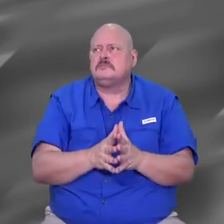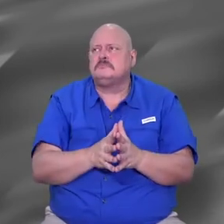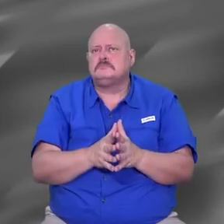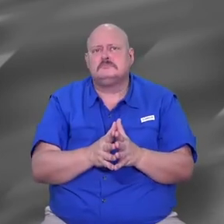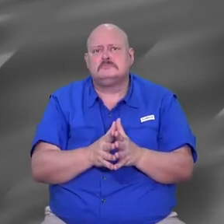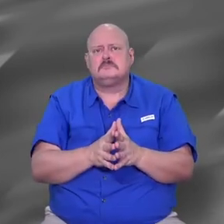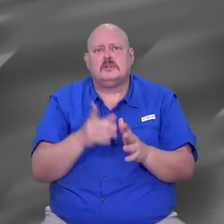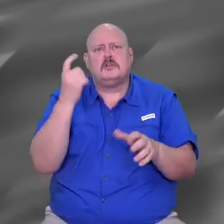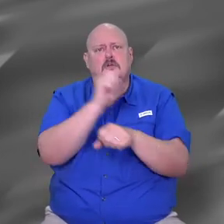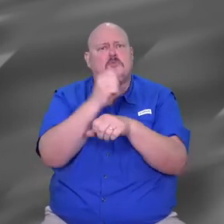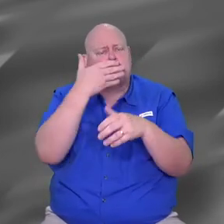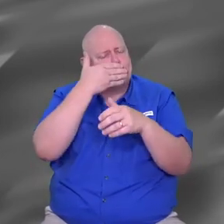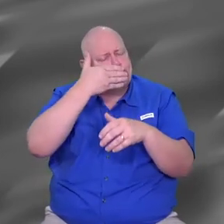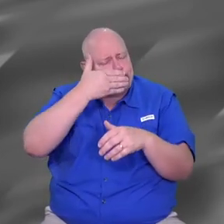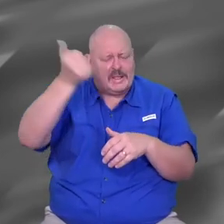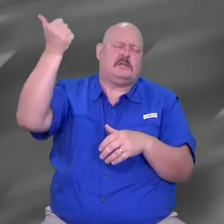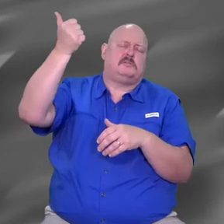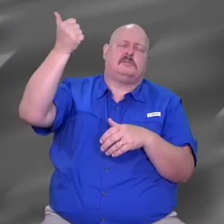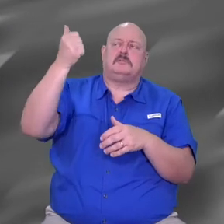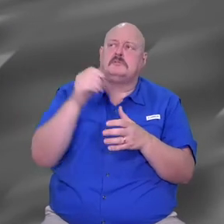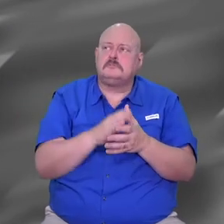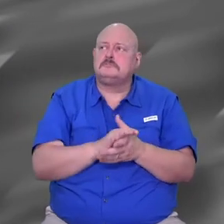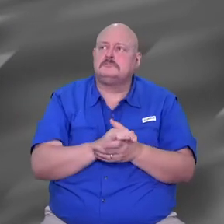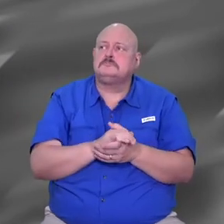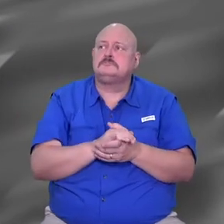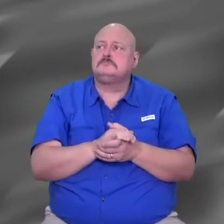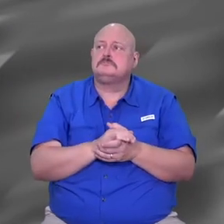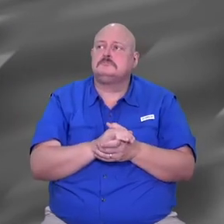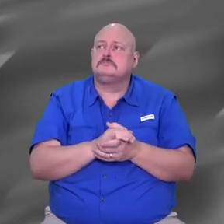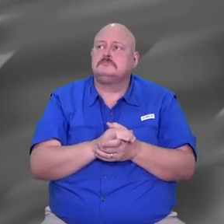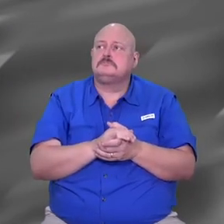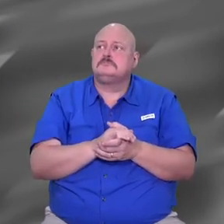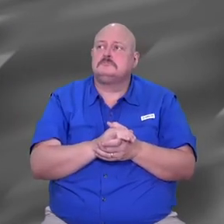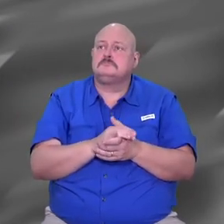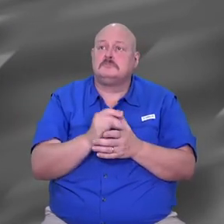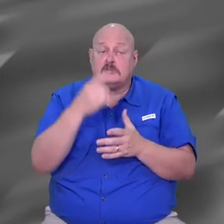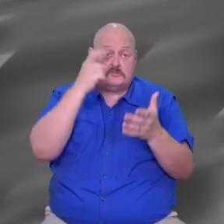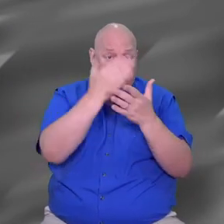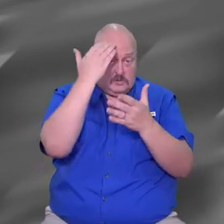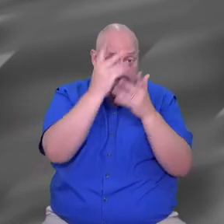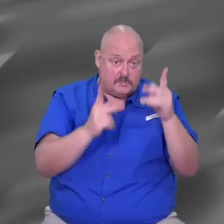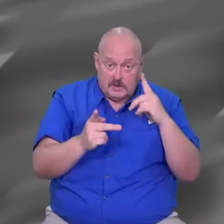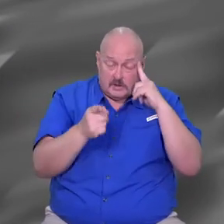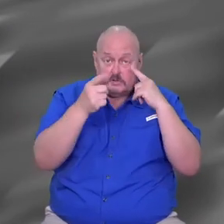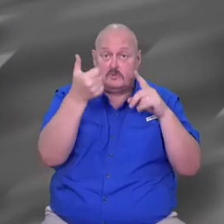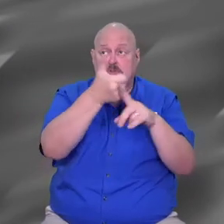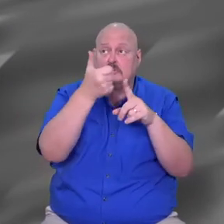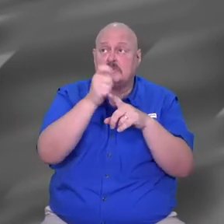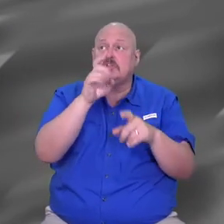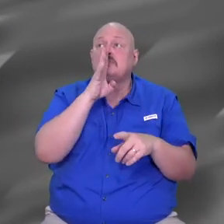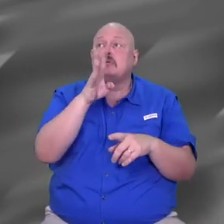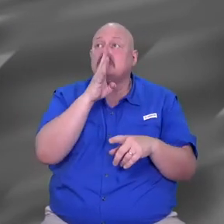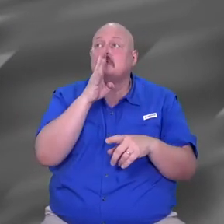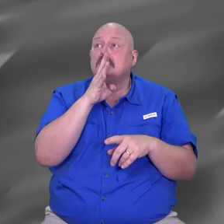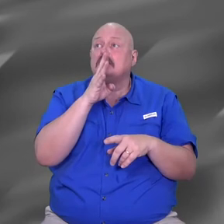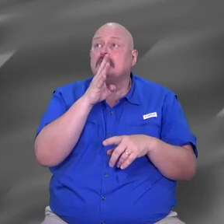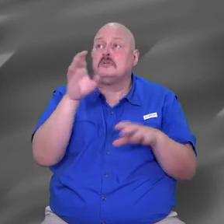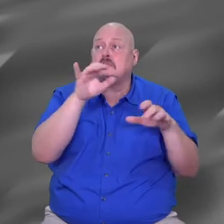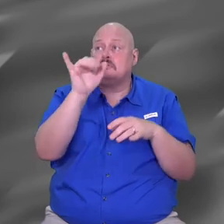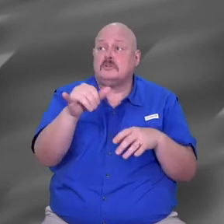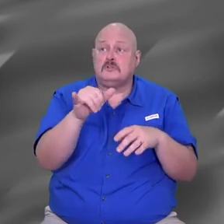because it works out so much better. So if you know somebody or you yourself need to talk, you can do